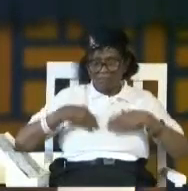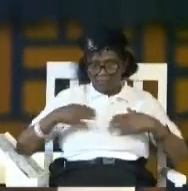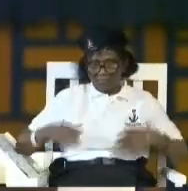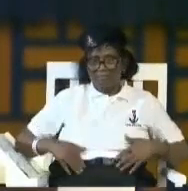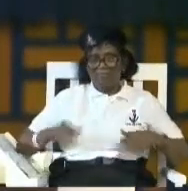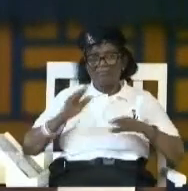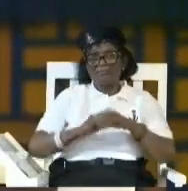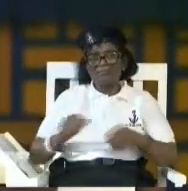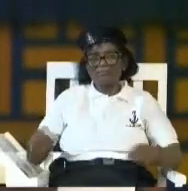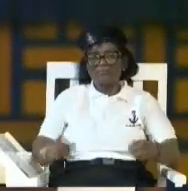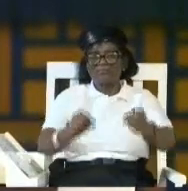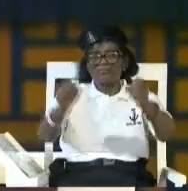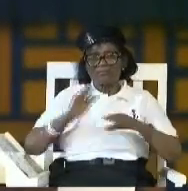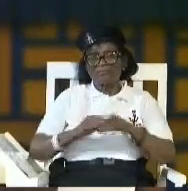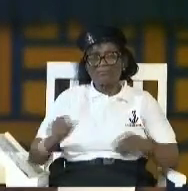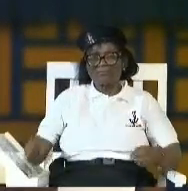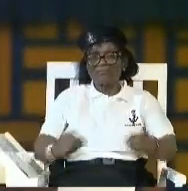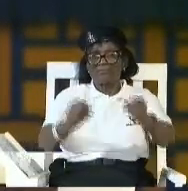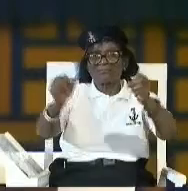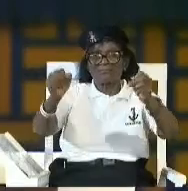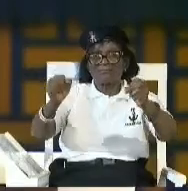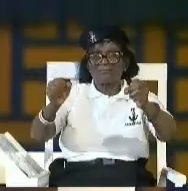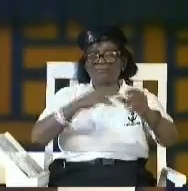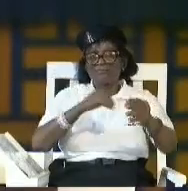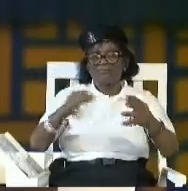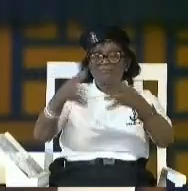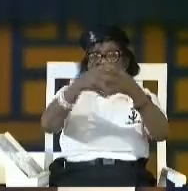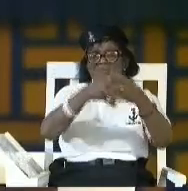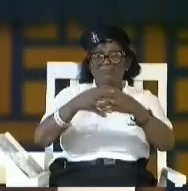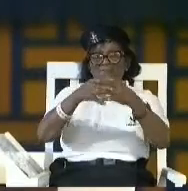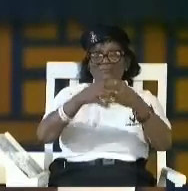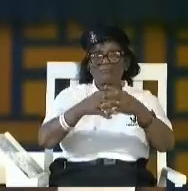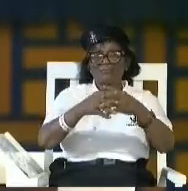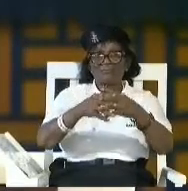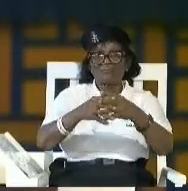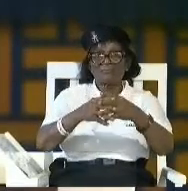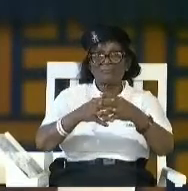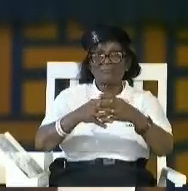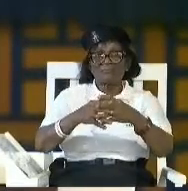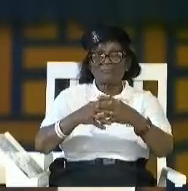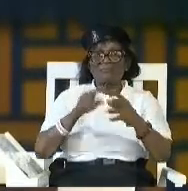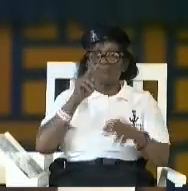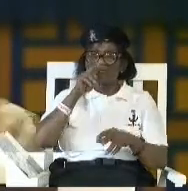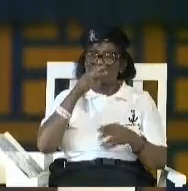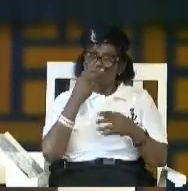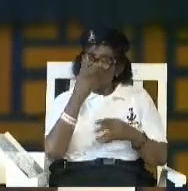all street deserted. You can see it to the future.